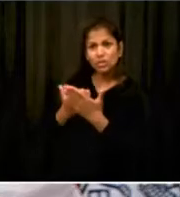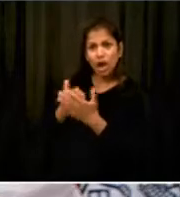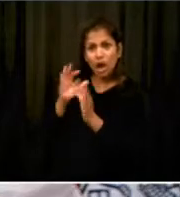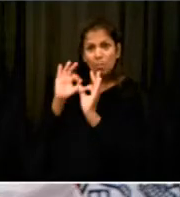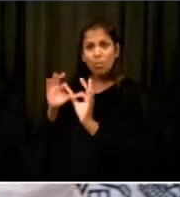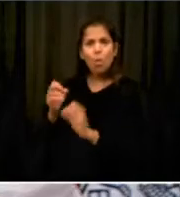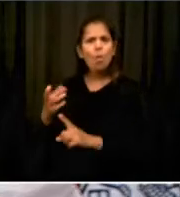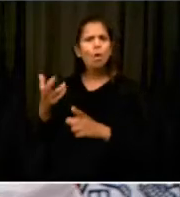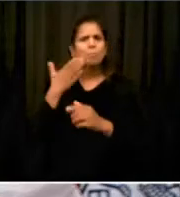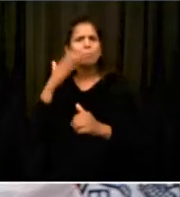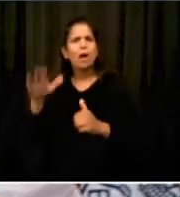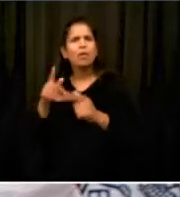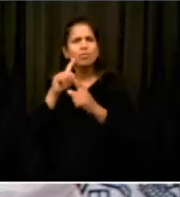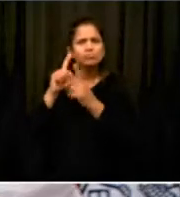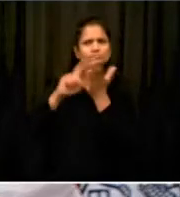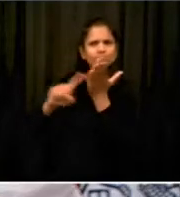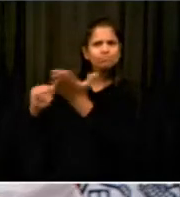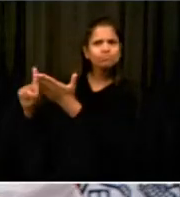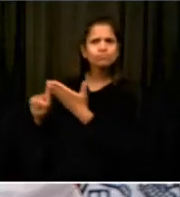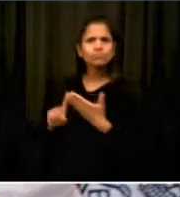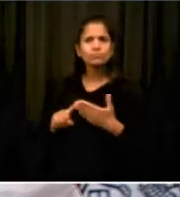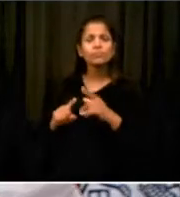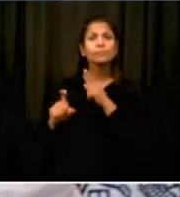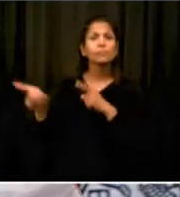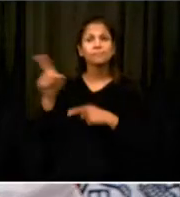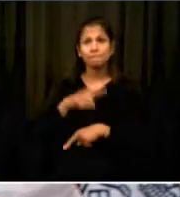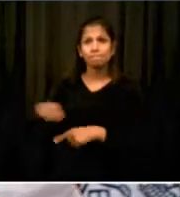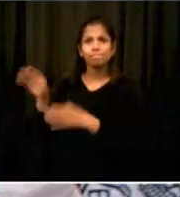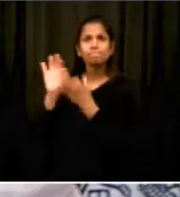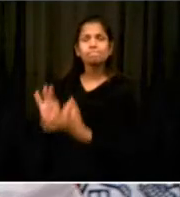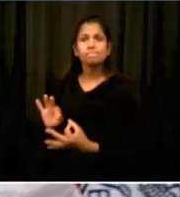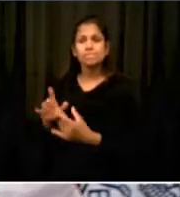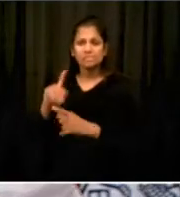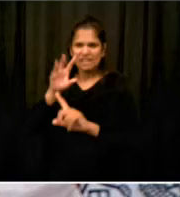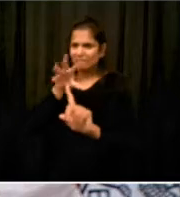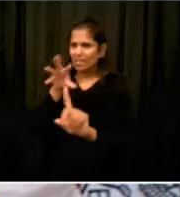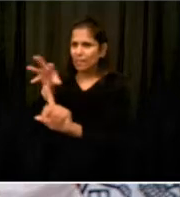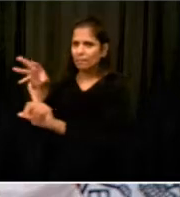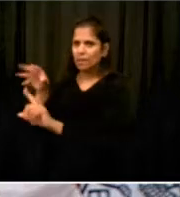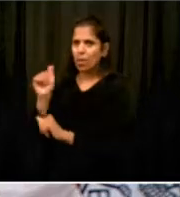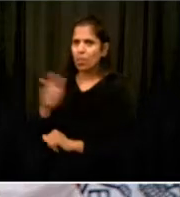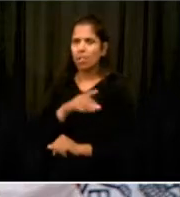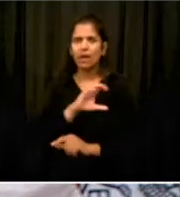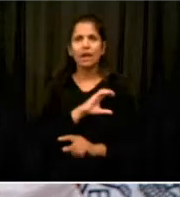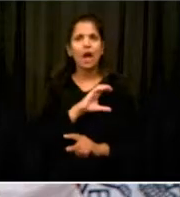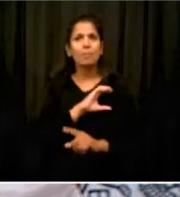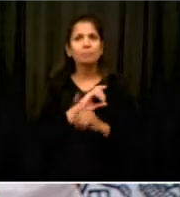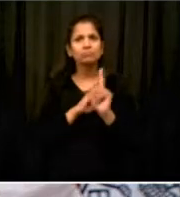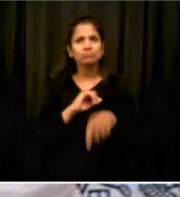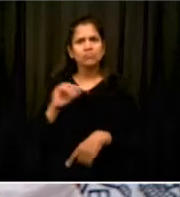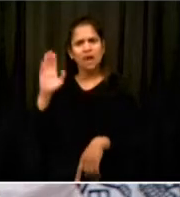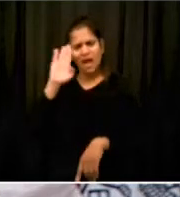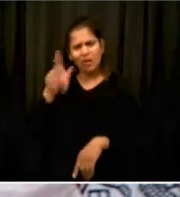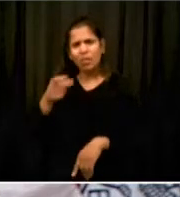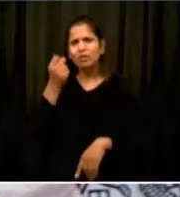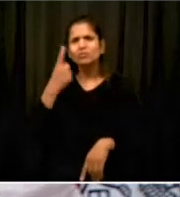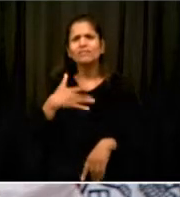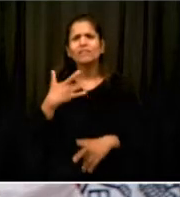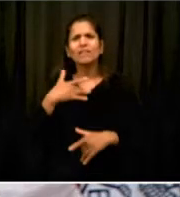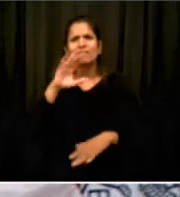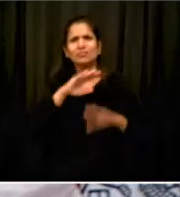fully played out on the ground by an agency? Of course it's frustrating. But Henry, it takes a lot of work to